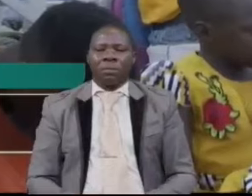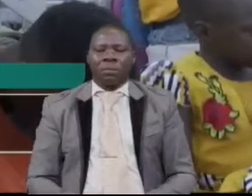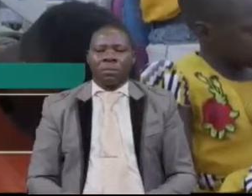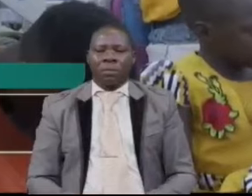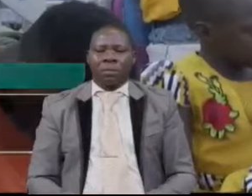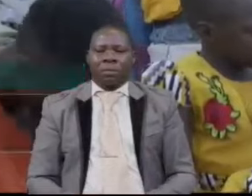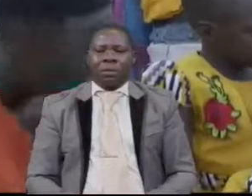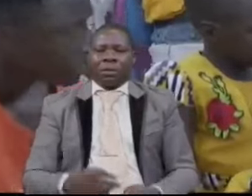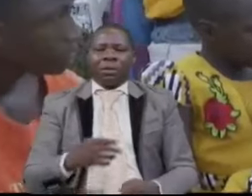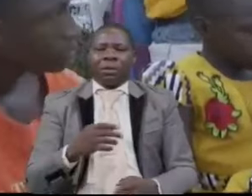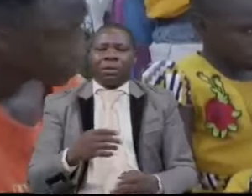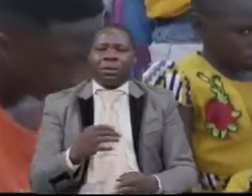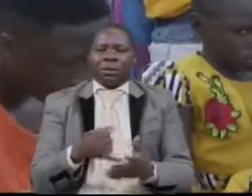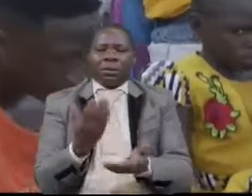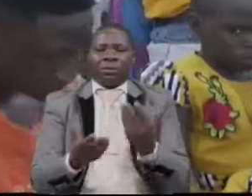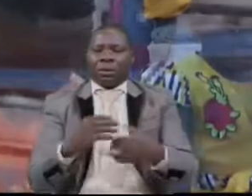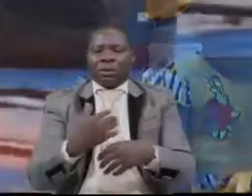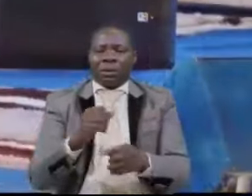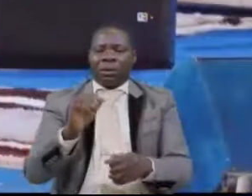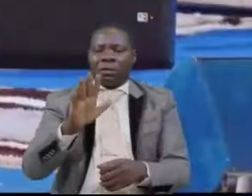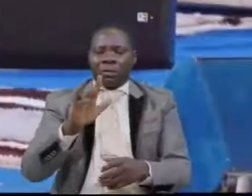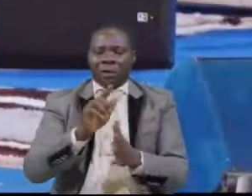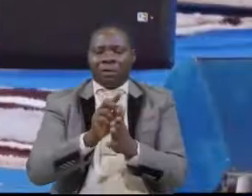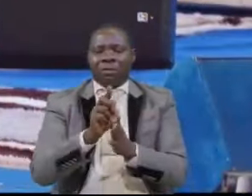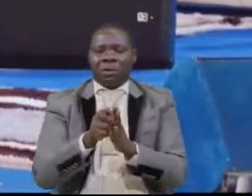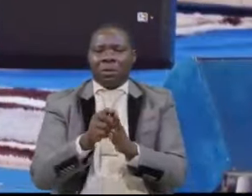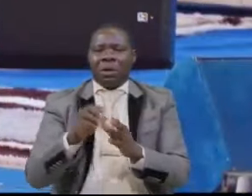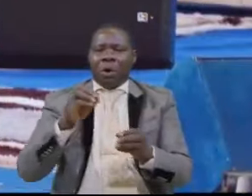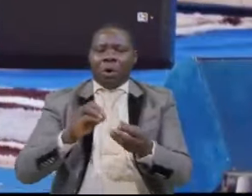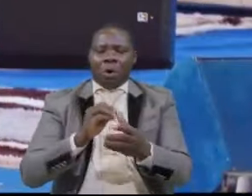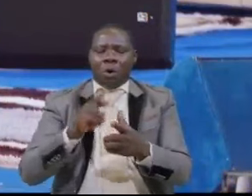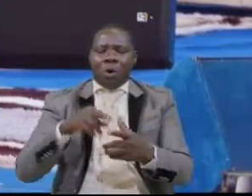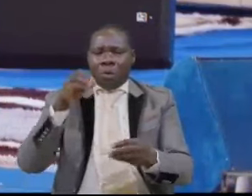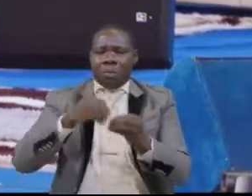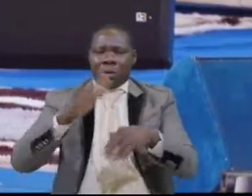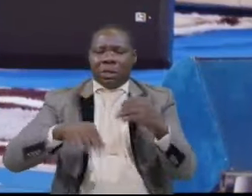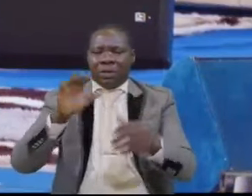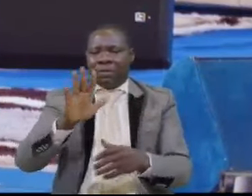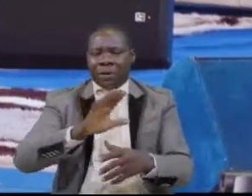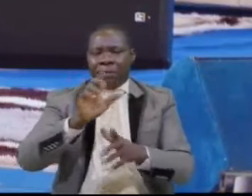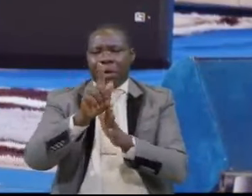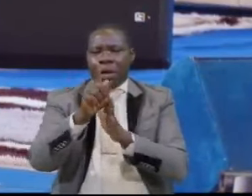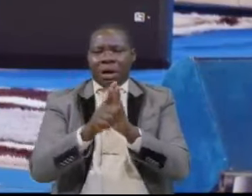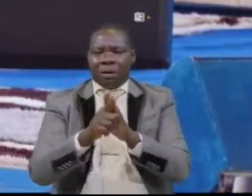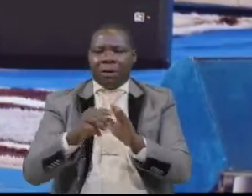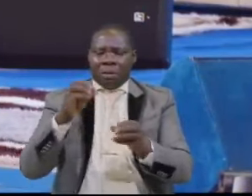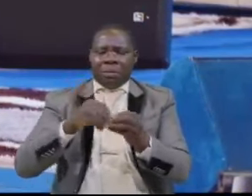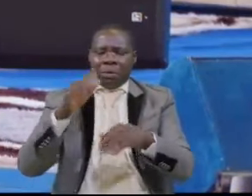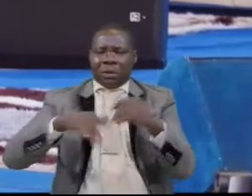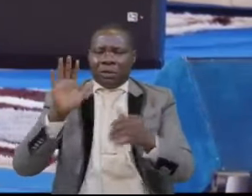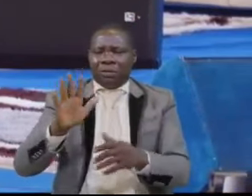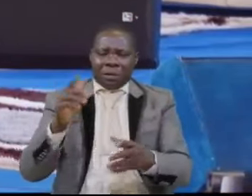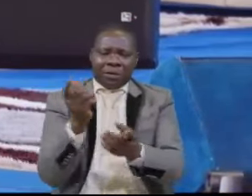5 minutes. It may take more than 5 hours. It may take more than 5 days. It may take more